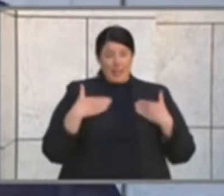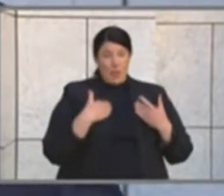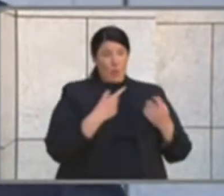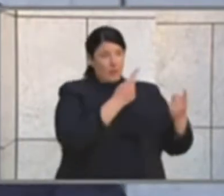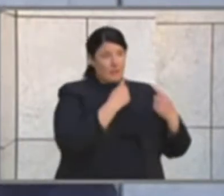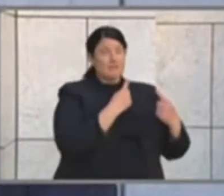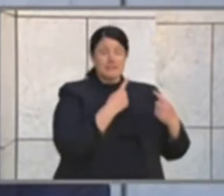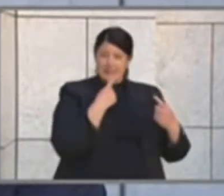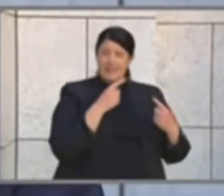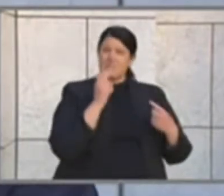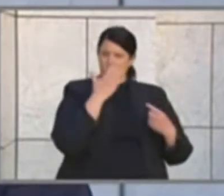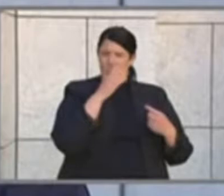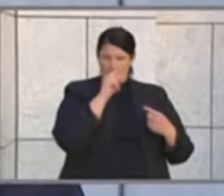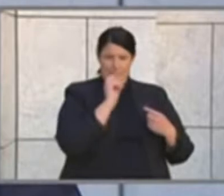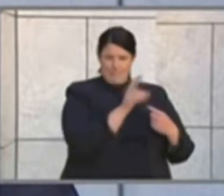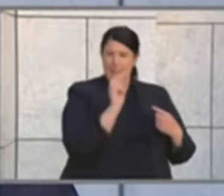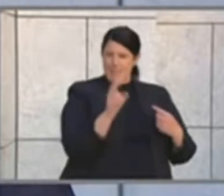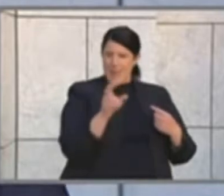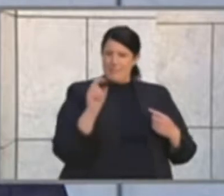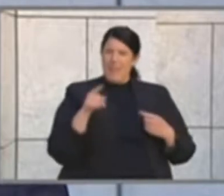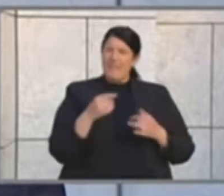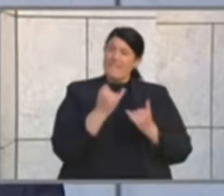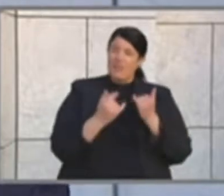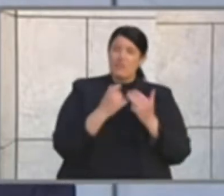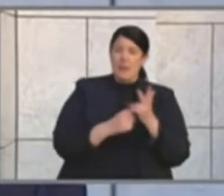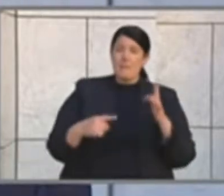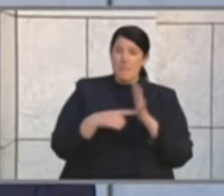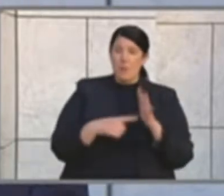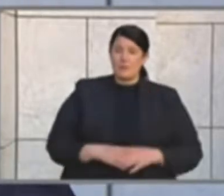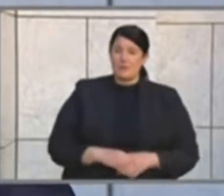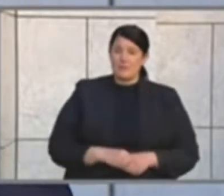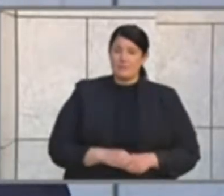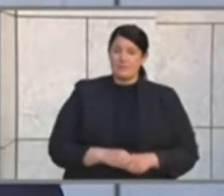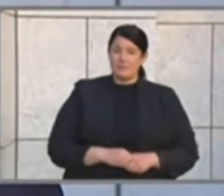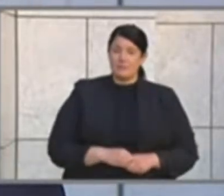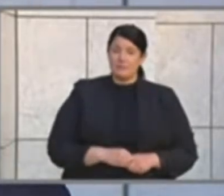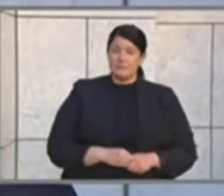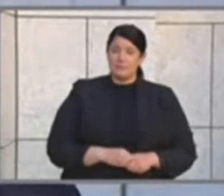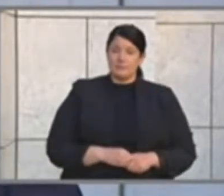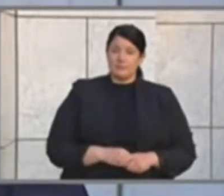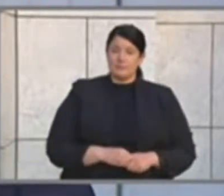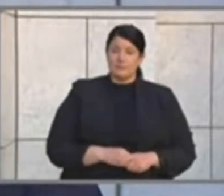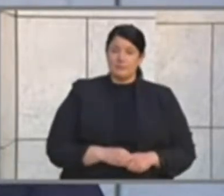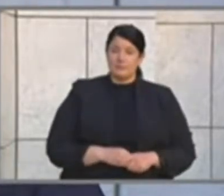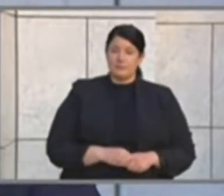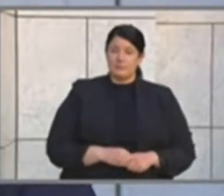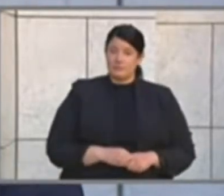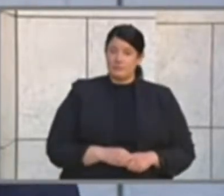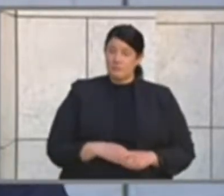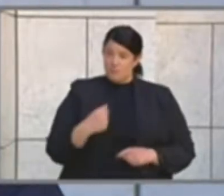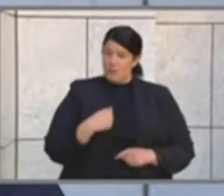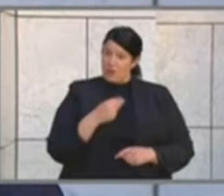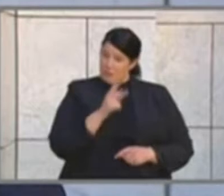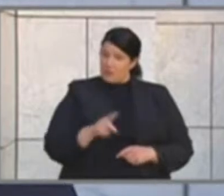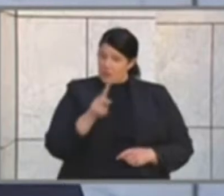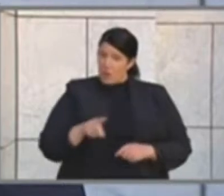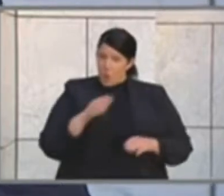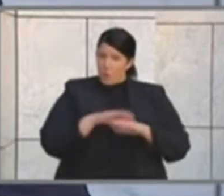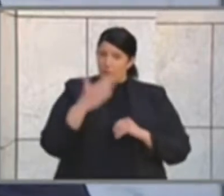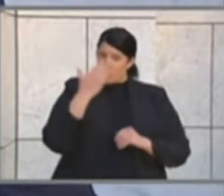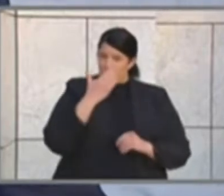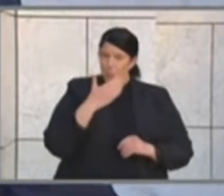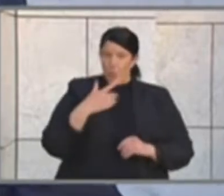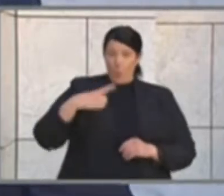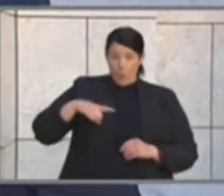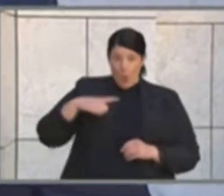so consistent, that has been a necessary step. And I know, sure, I may have been pretty insistent about this, but the reason